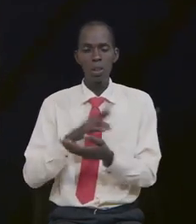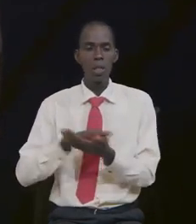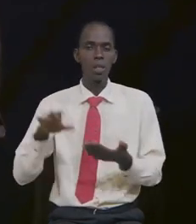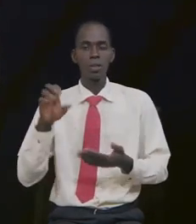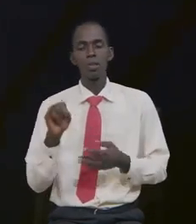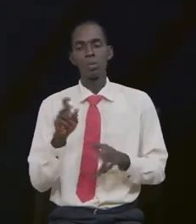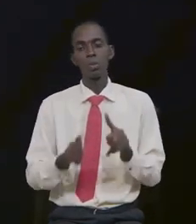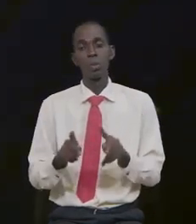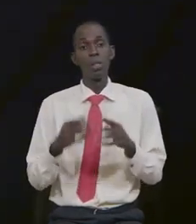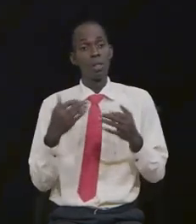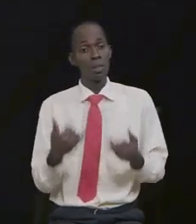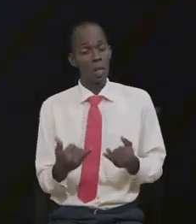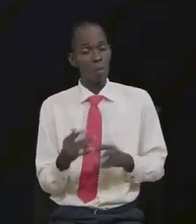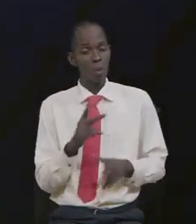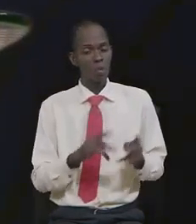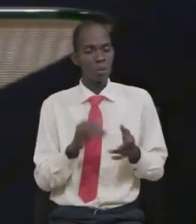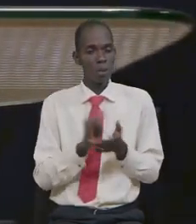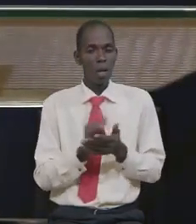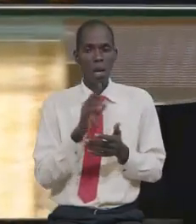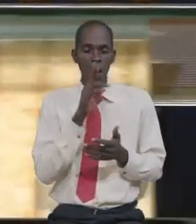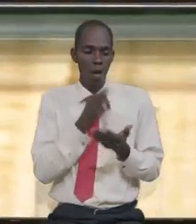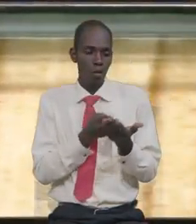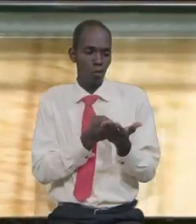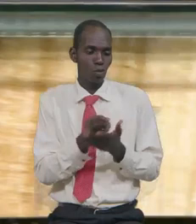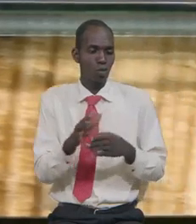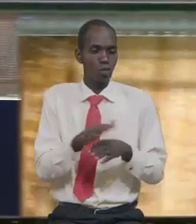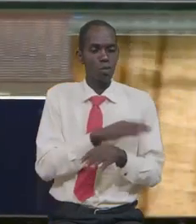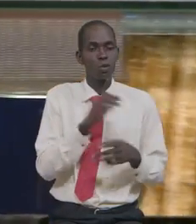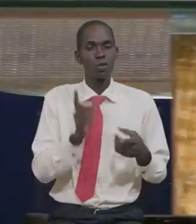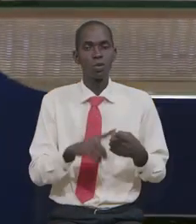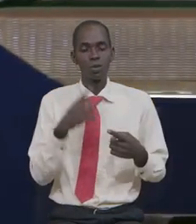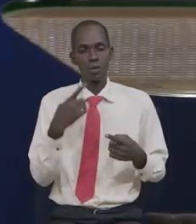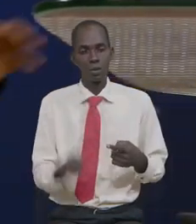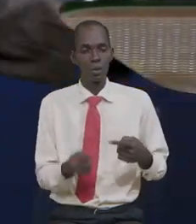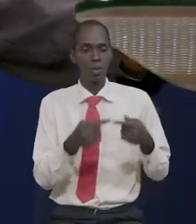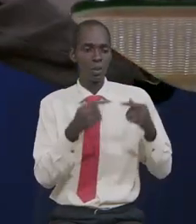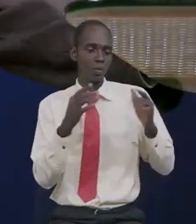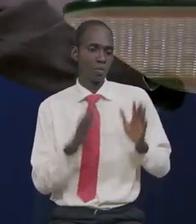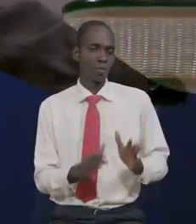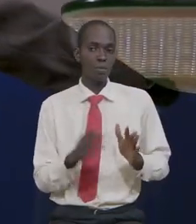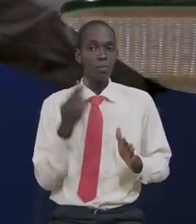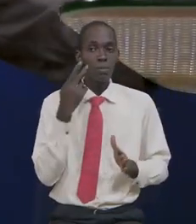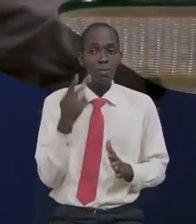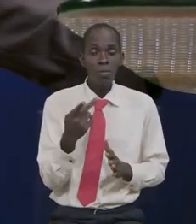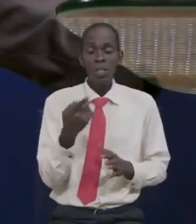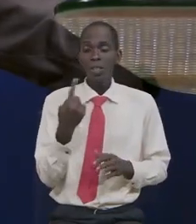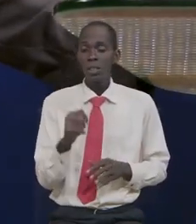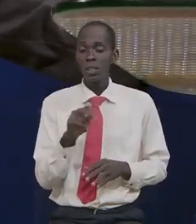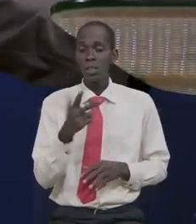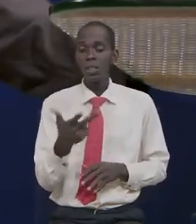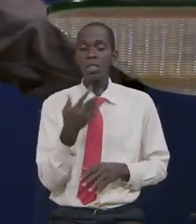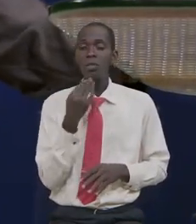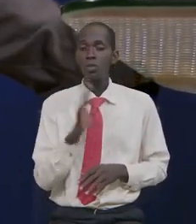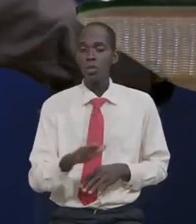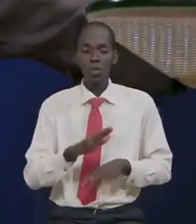related to the king, revengers. They didn't have any problem with Shadrach, Meshach, and Abednego. The only problem they had is